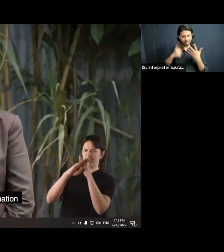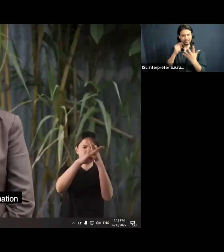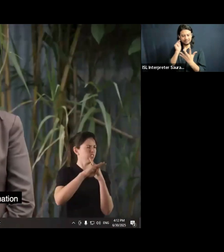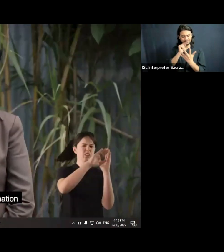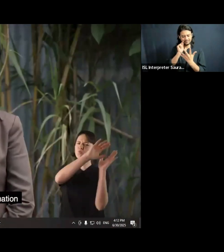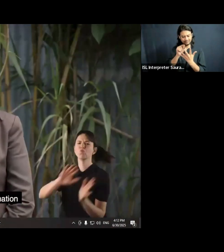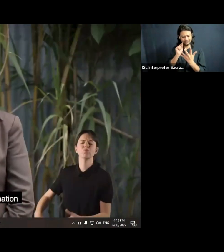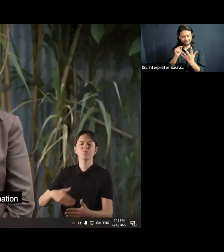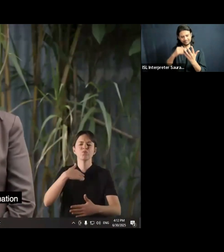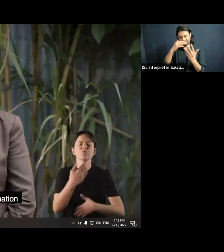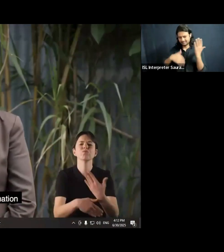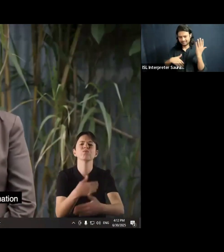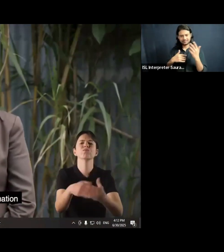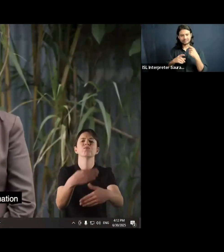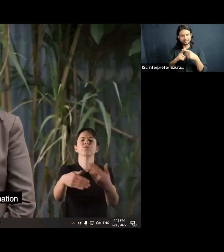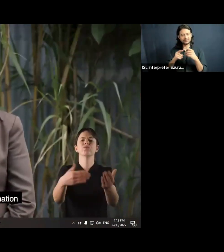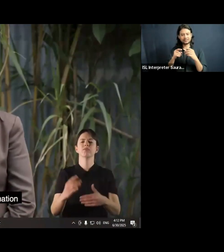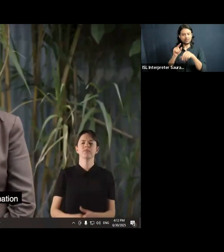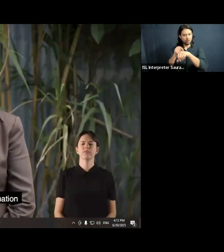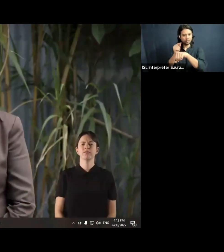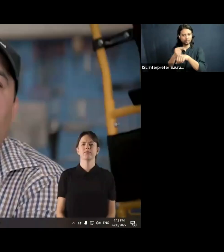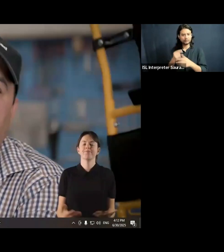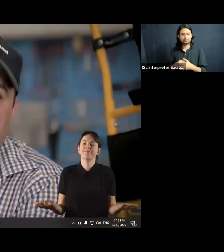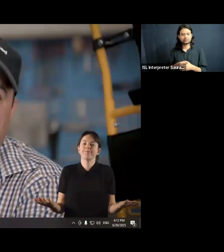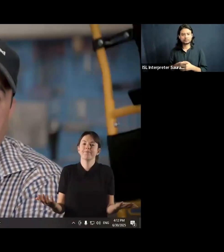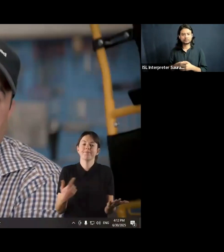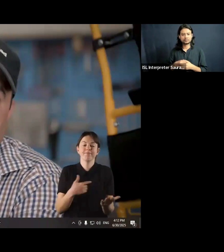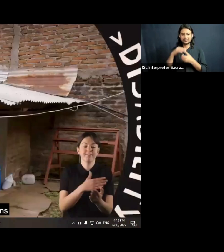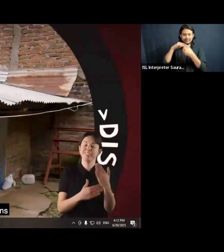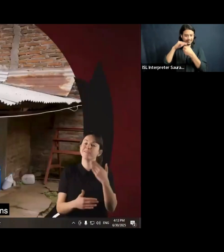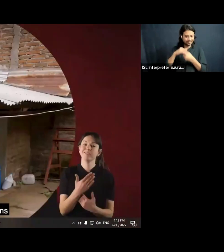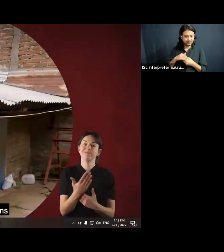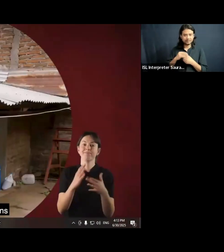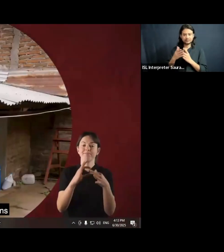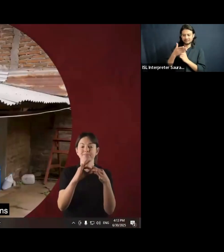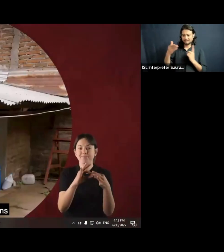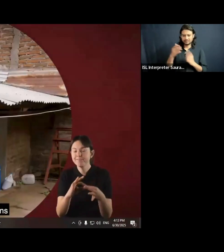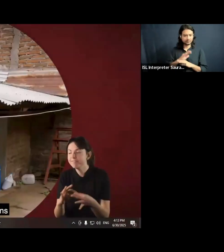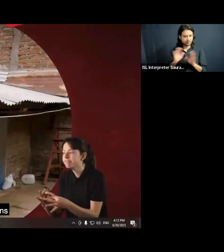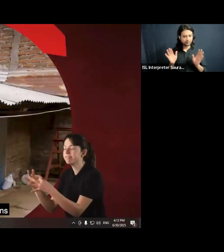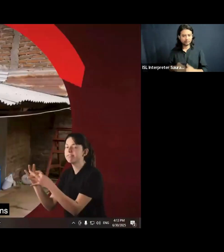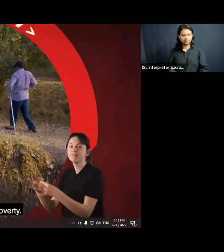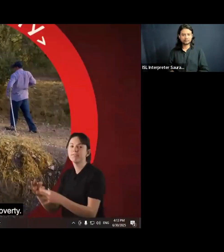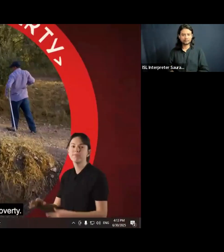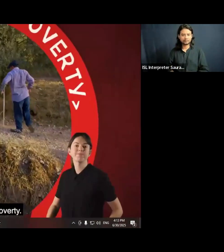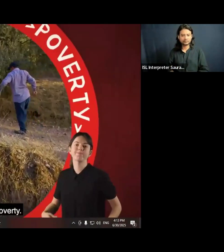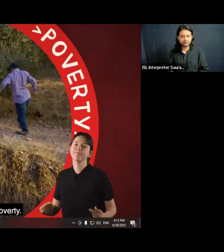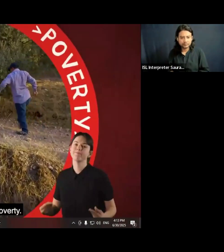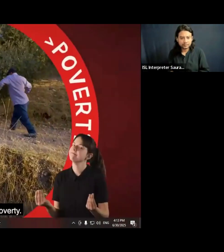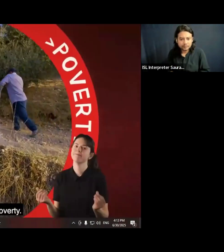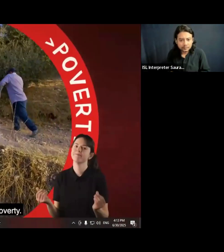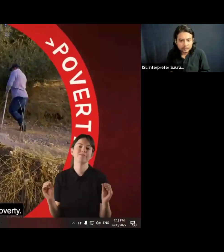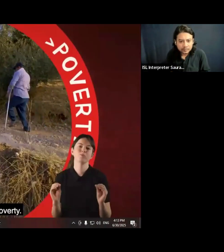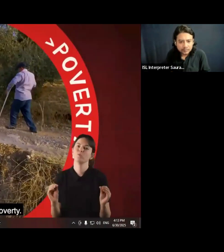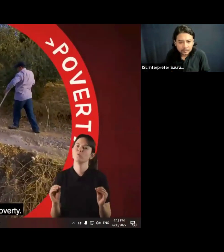And live free from discrimination and exclusion. But Having a disability means I'm more likely